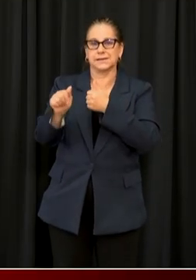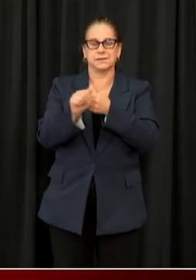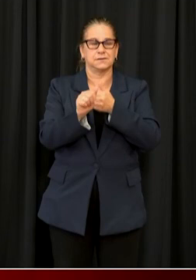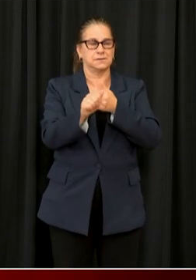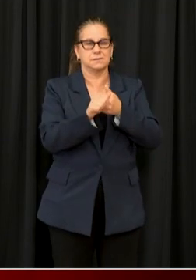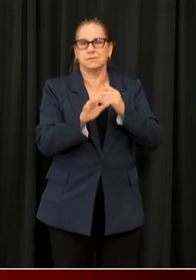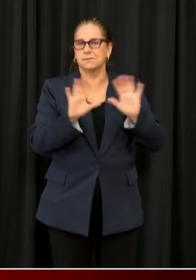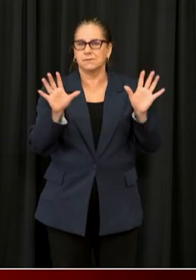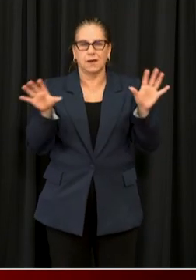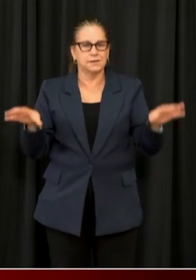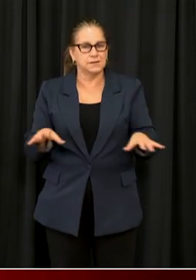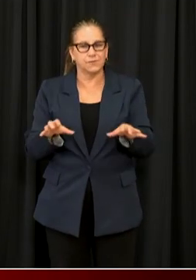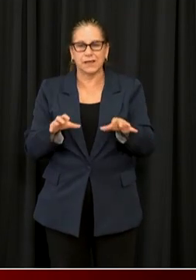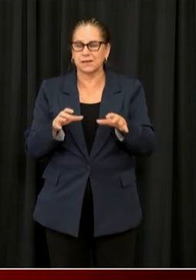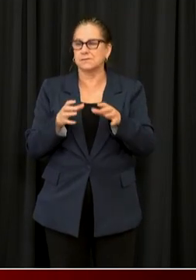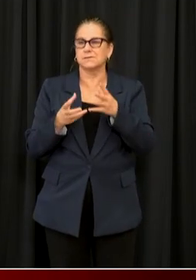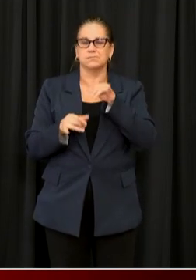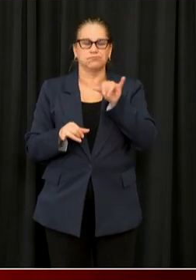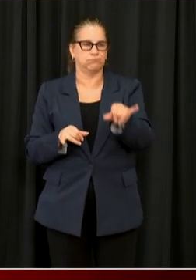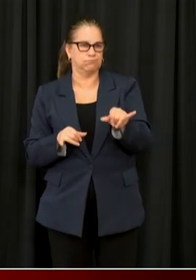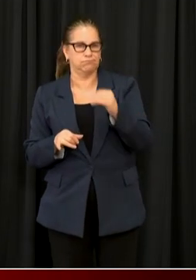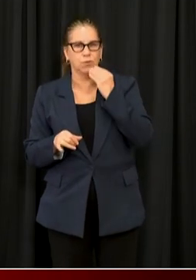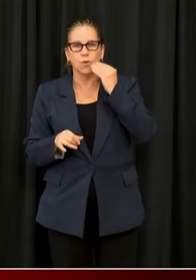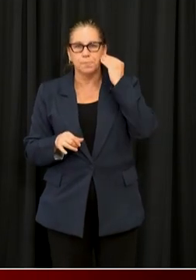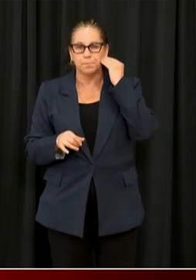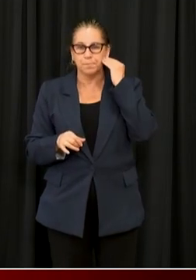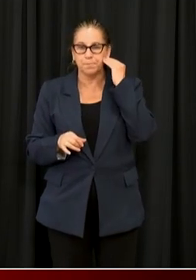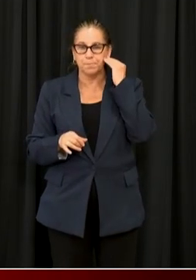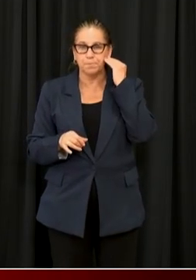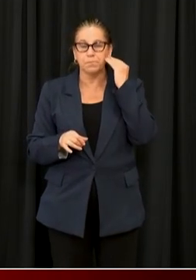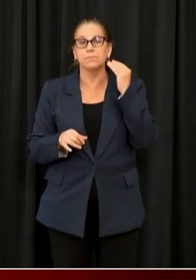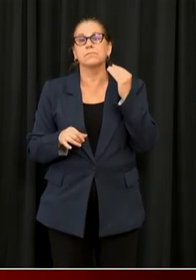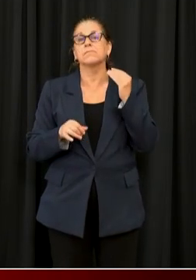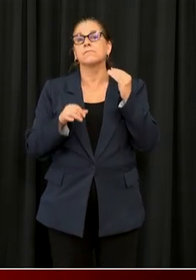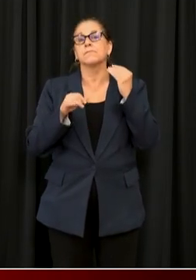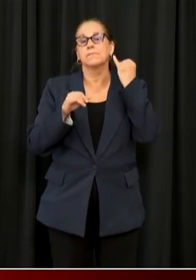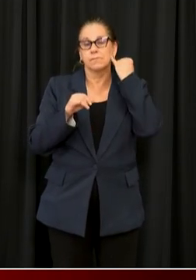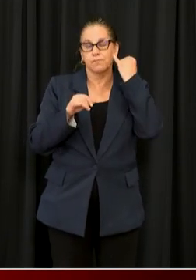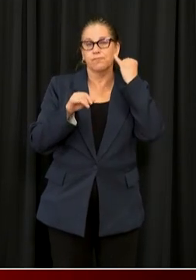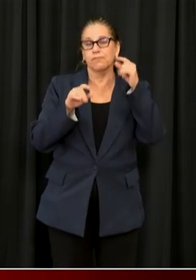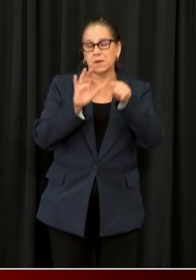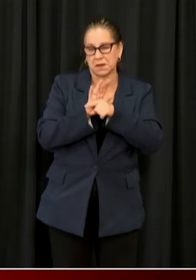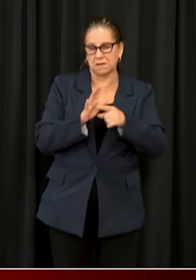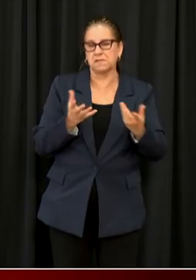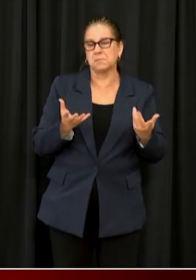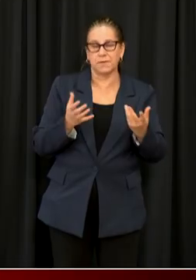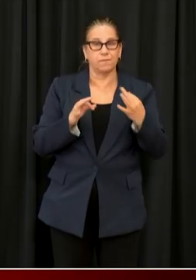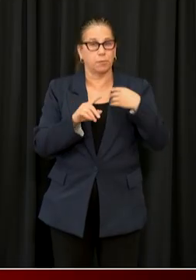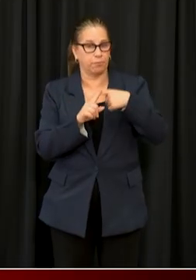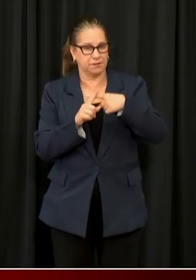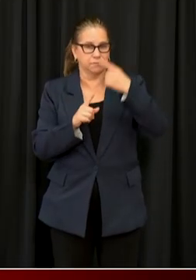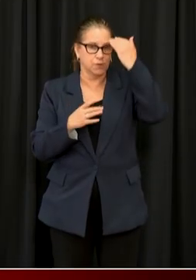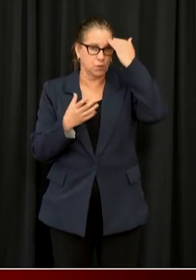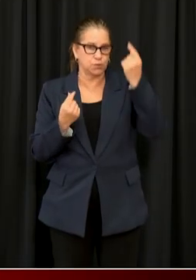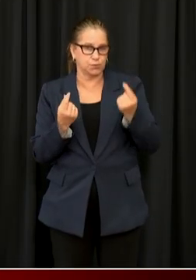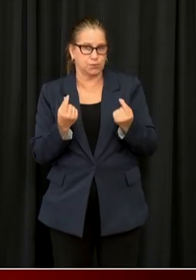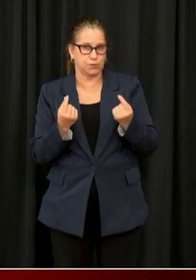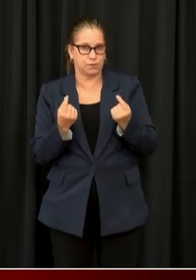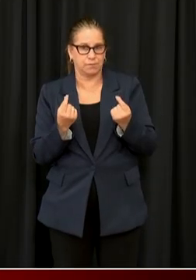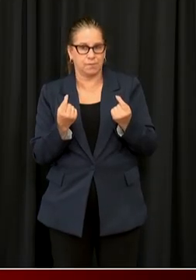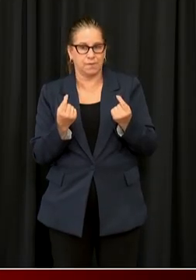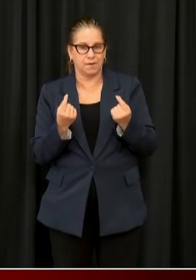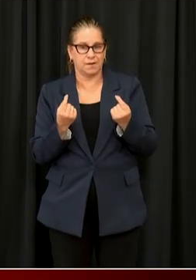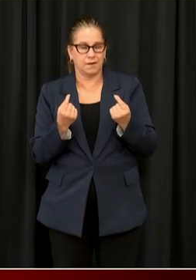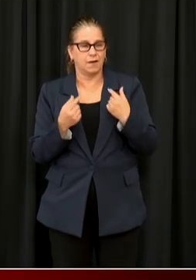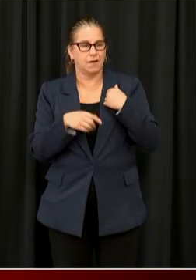home. As we mentioned before and earlier in the discussion, we do refer for testing and